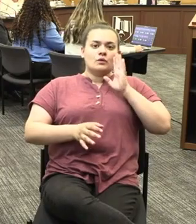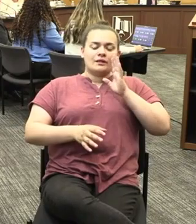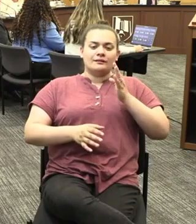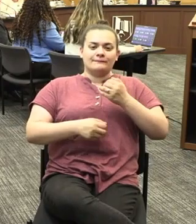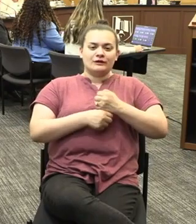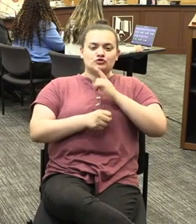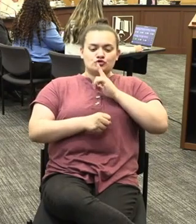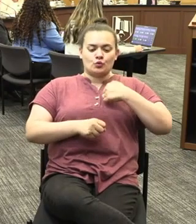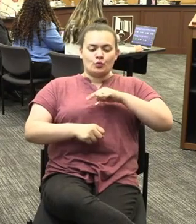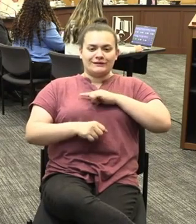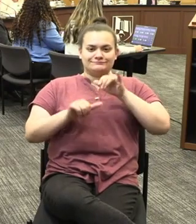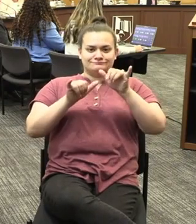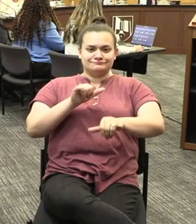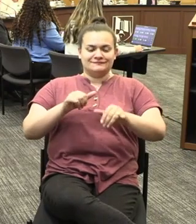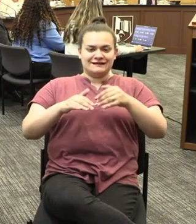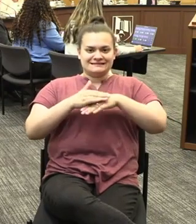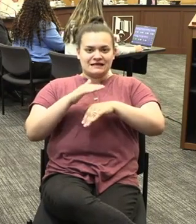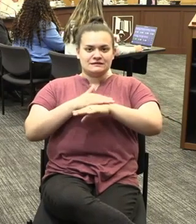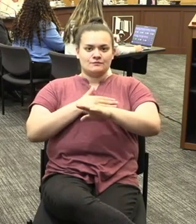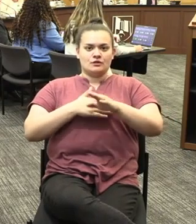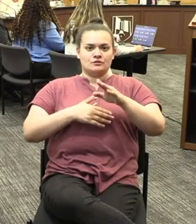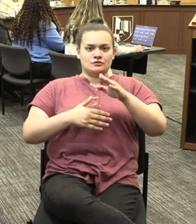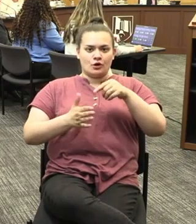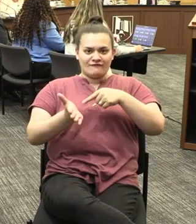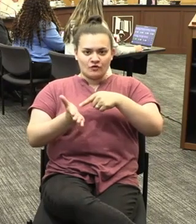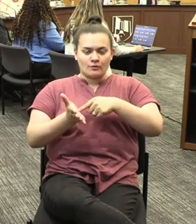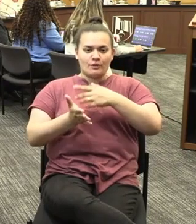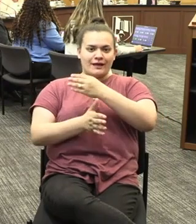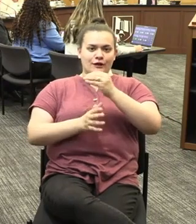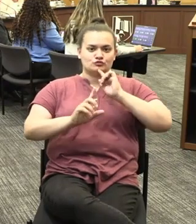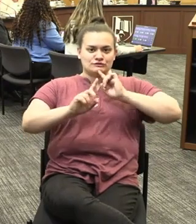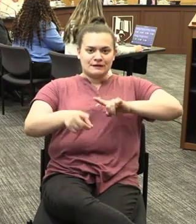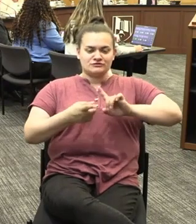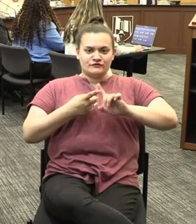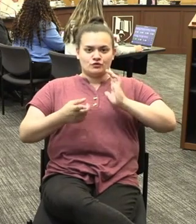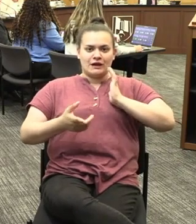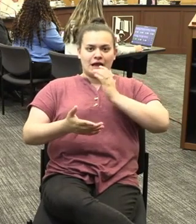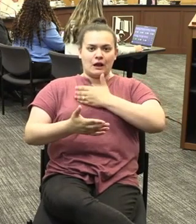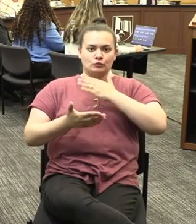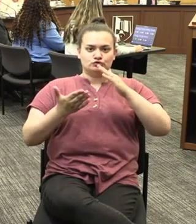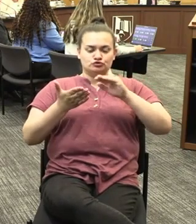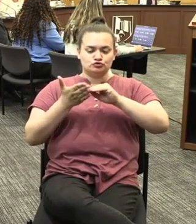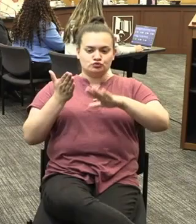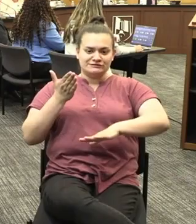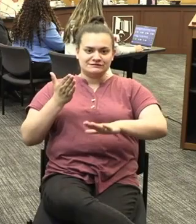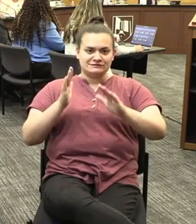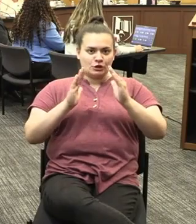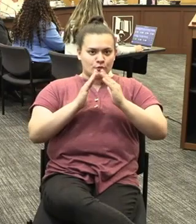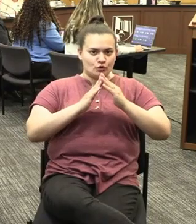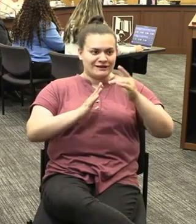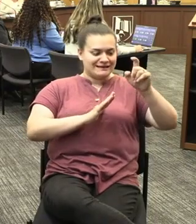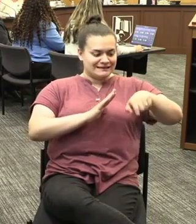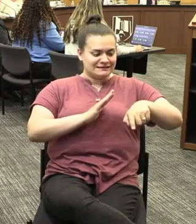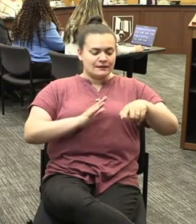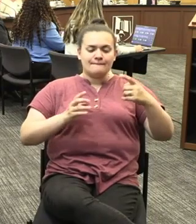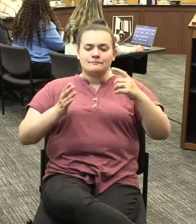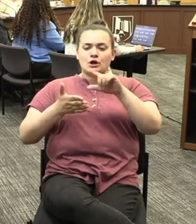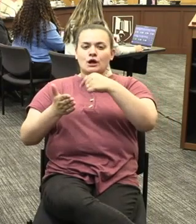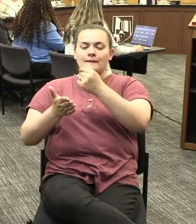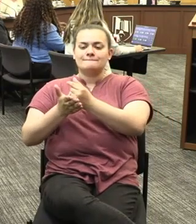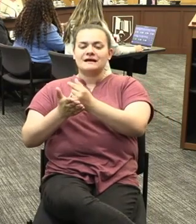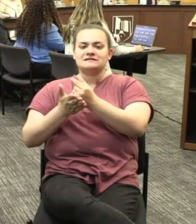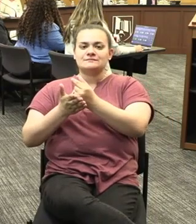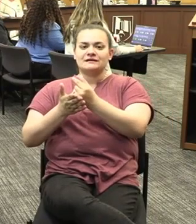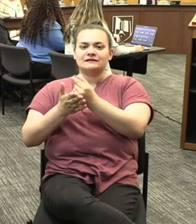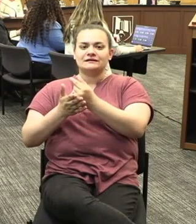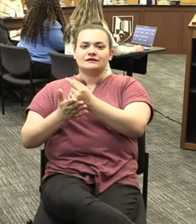accessible, affordable, and responsive to our students, our community needs. But commencement is